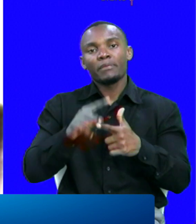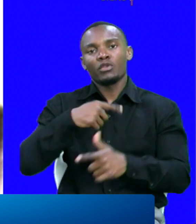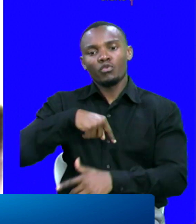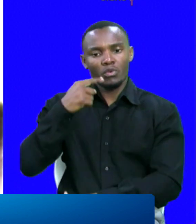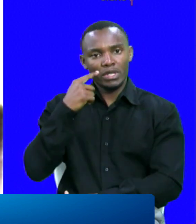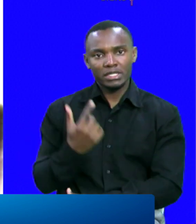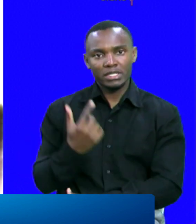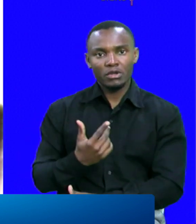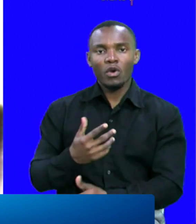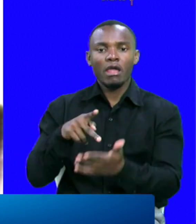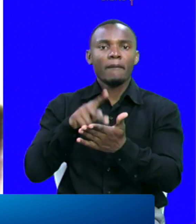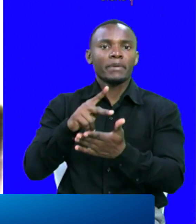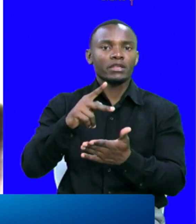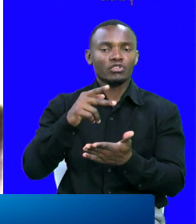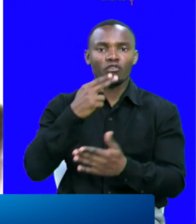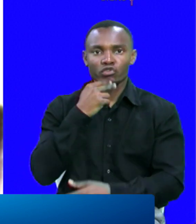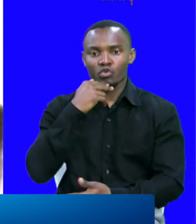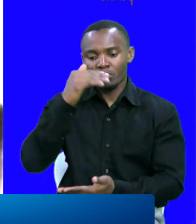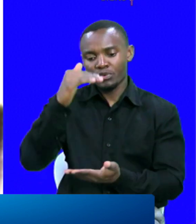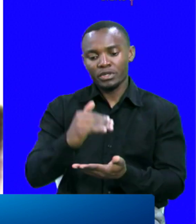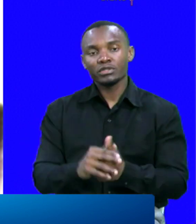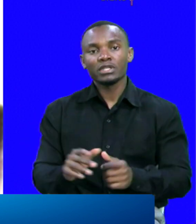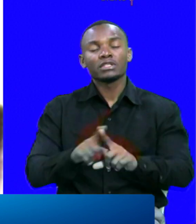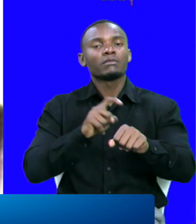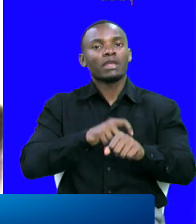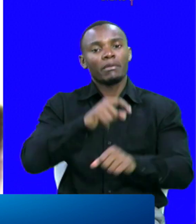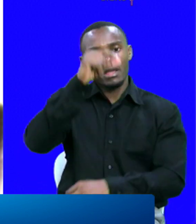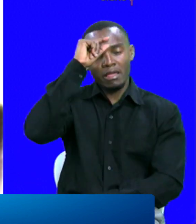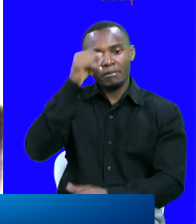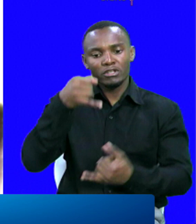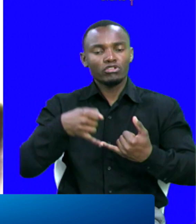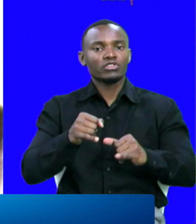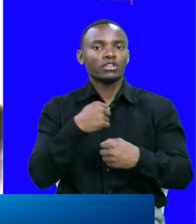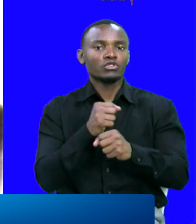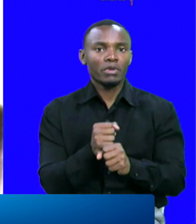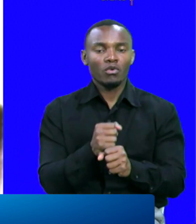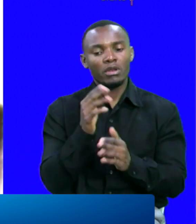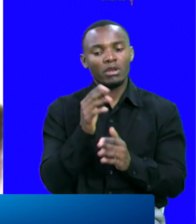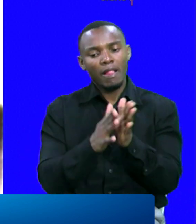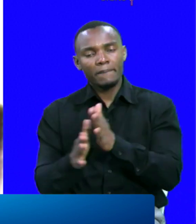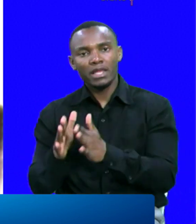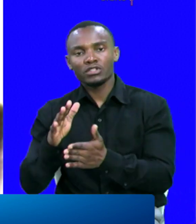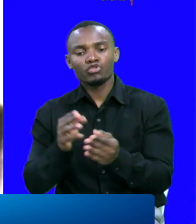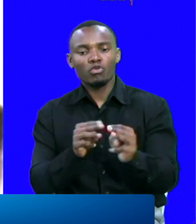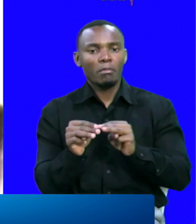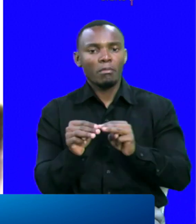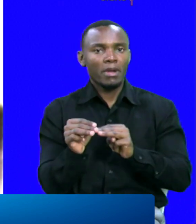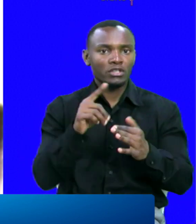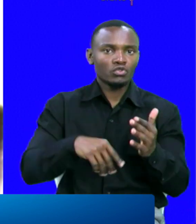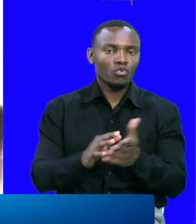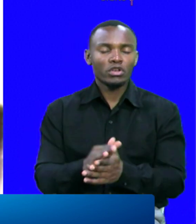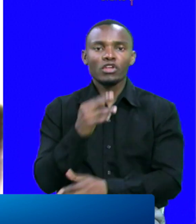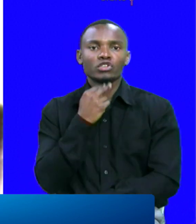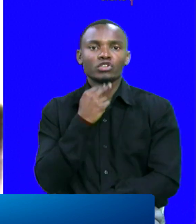to companies that we know. The president is right. In importing the sugar to cushion the deficit, we'll see the price of sugar